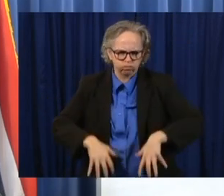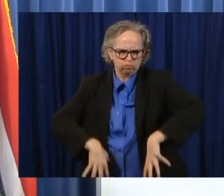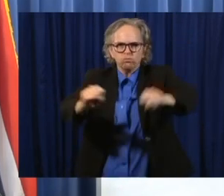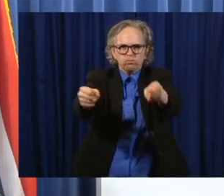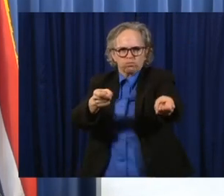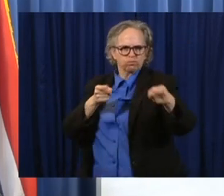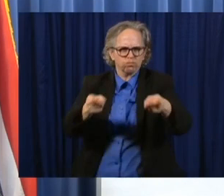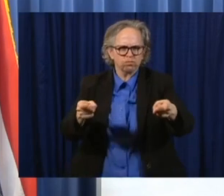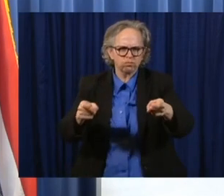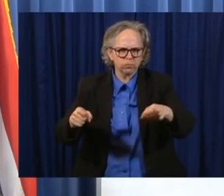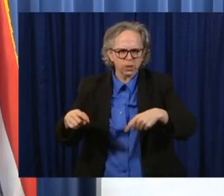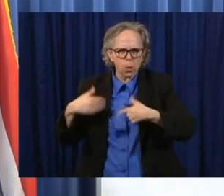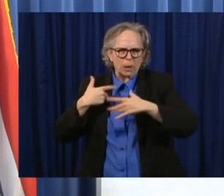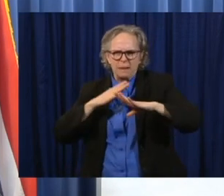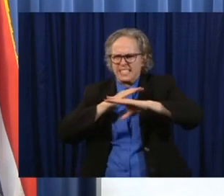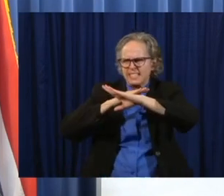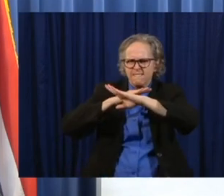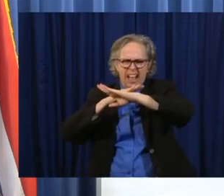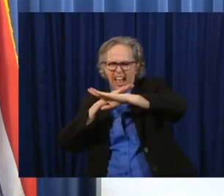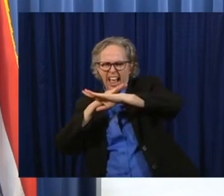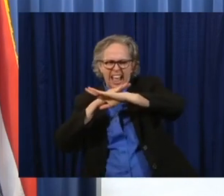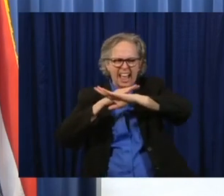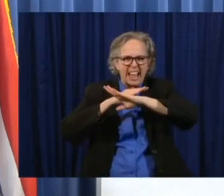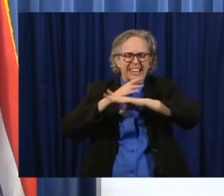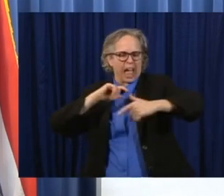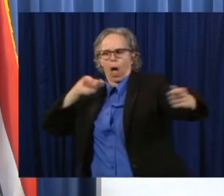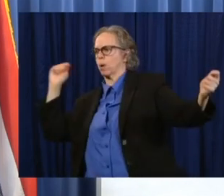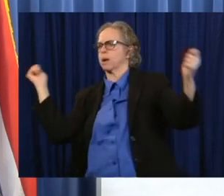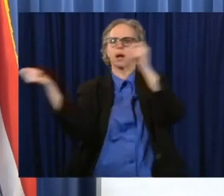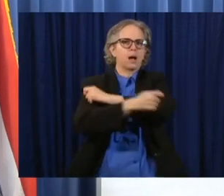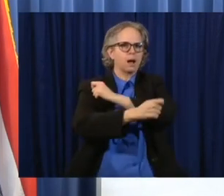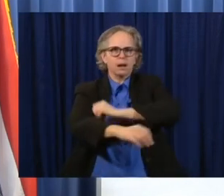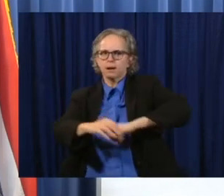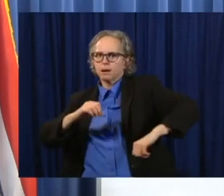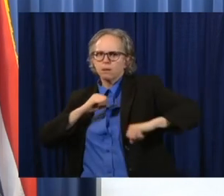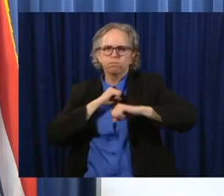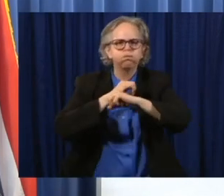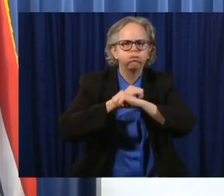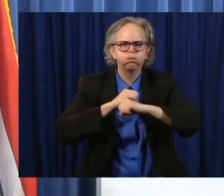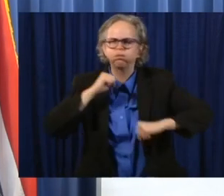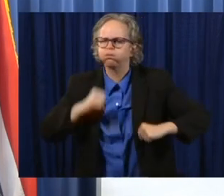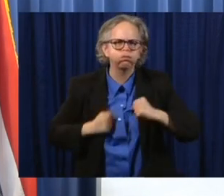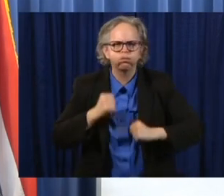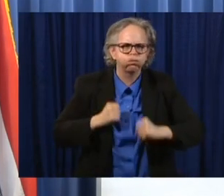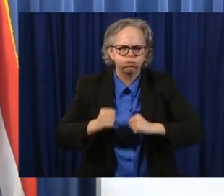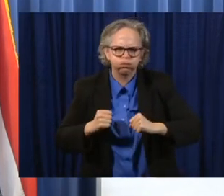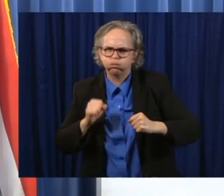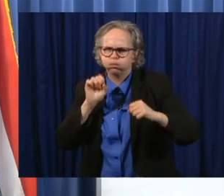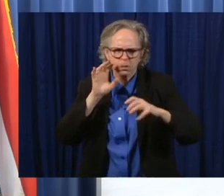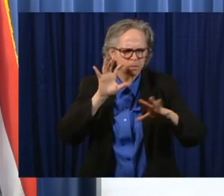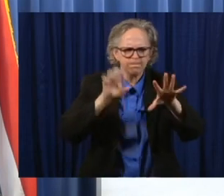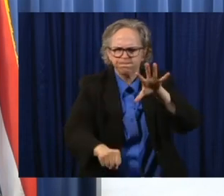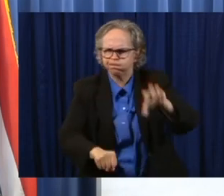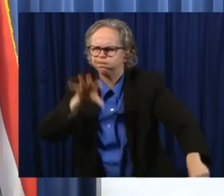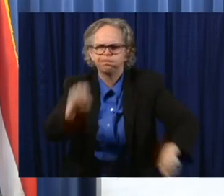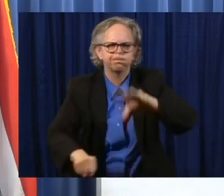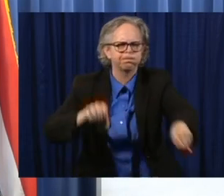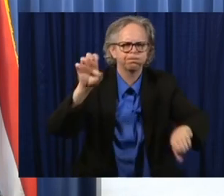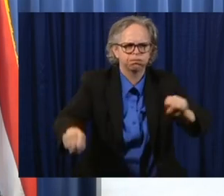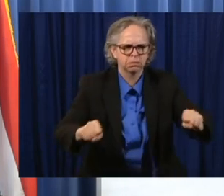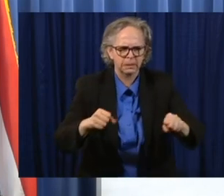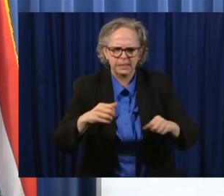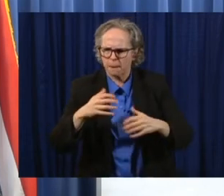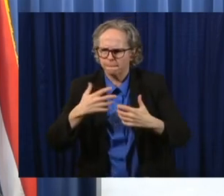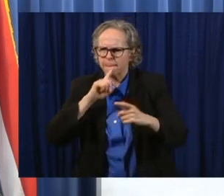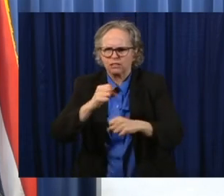stay, but when we separate people and when we're able to make sure that someone who has it does not